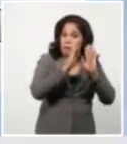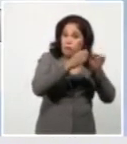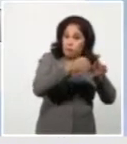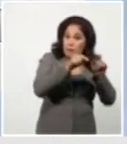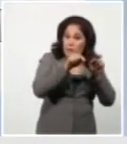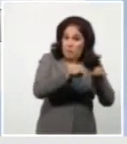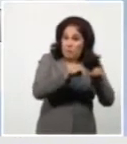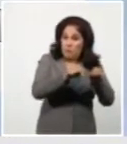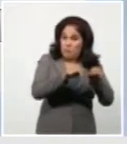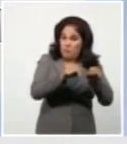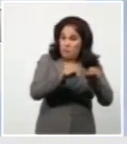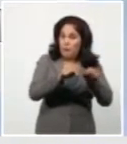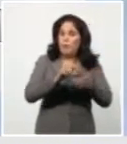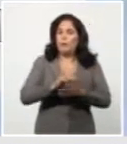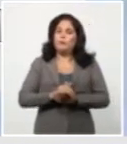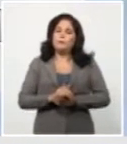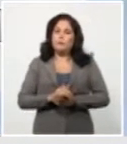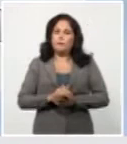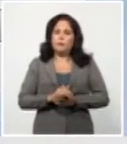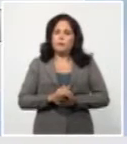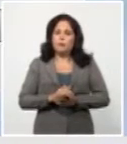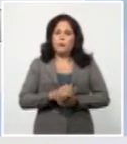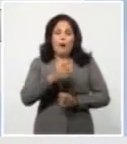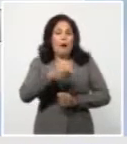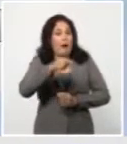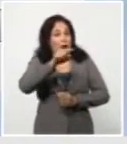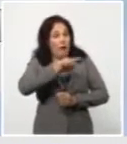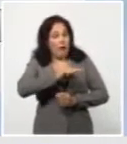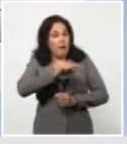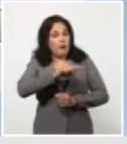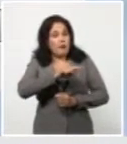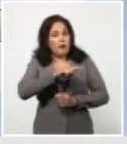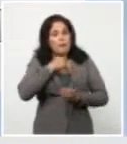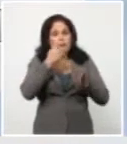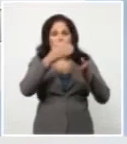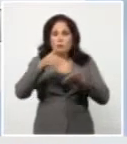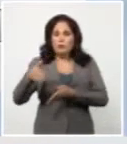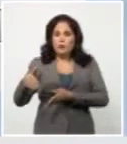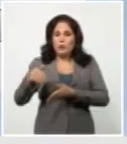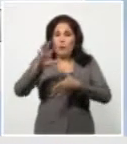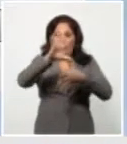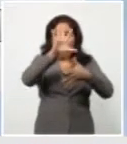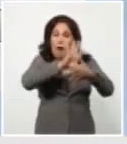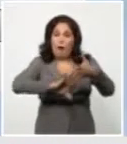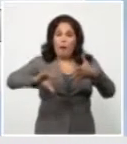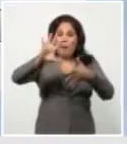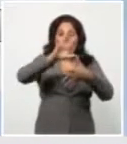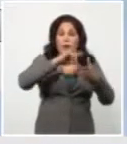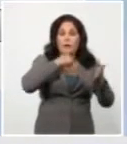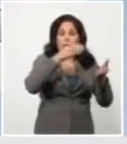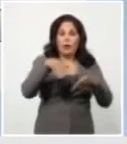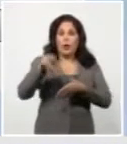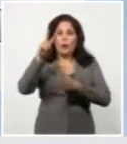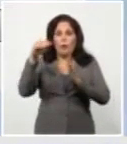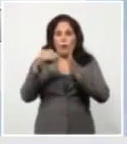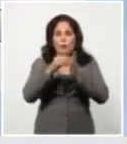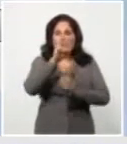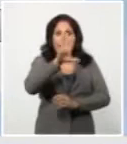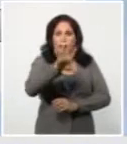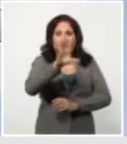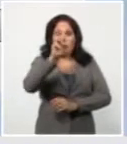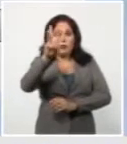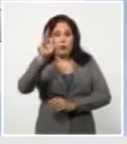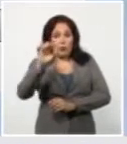47.99% of the total cases that have been reported in the world.